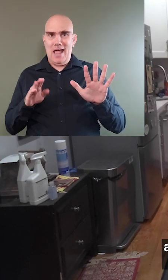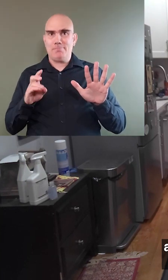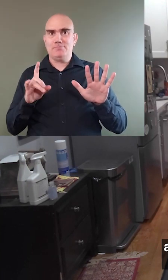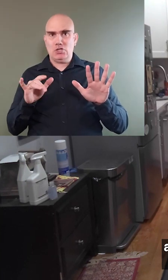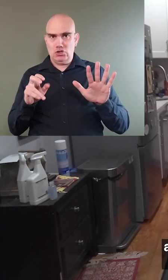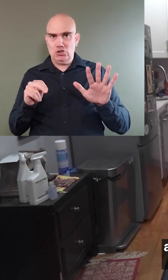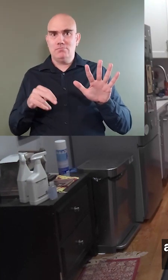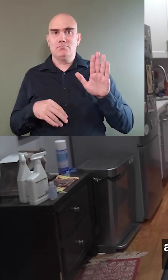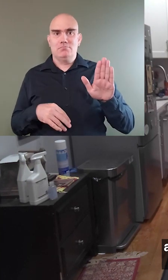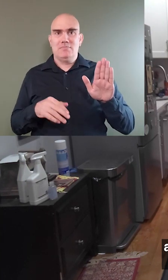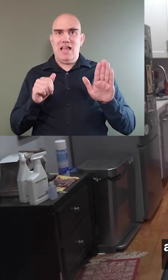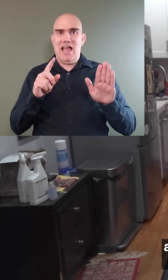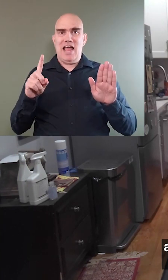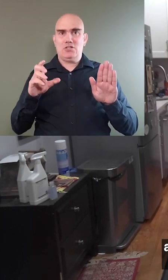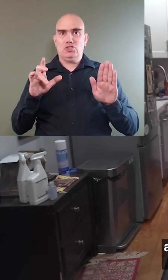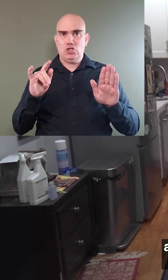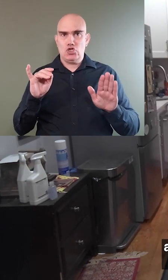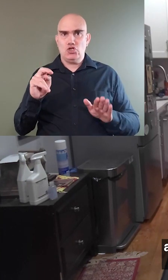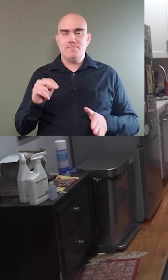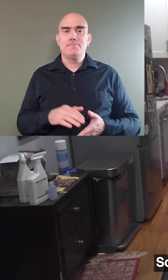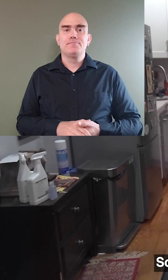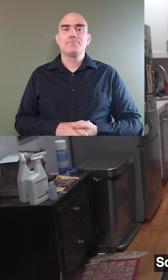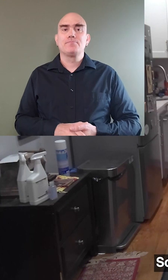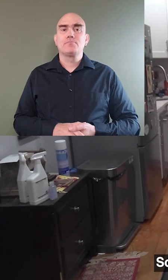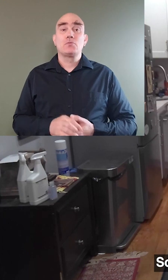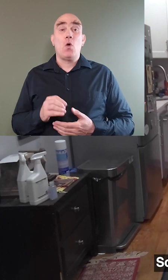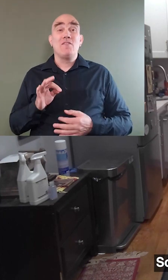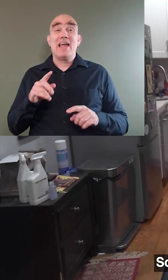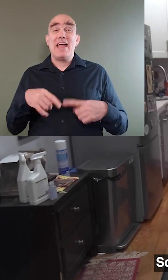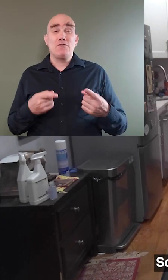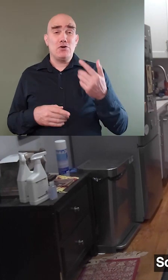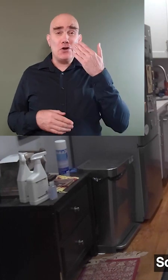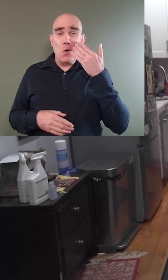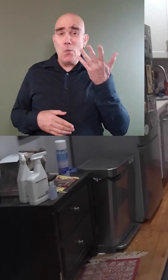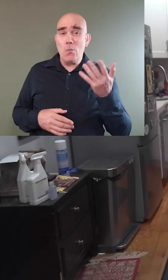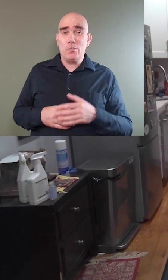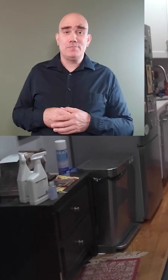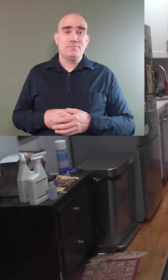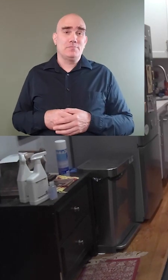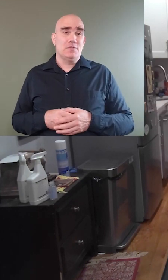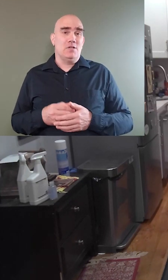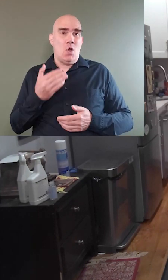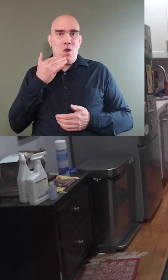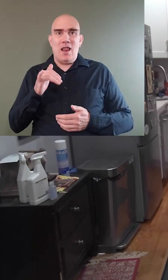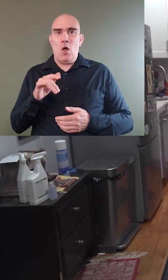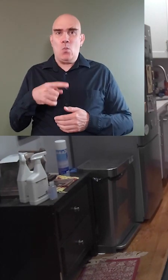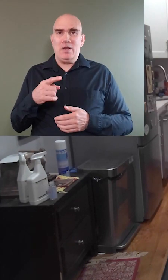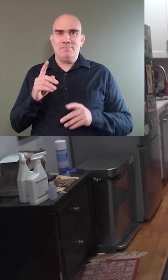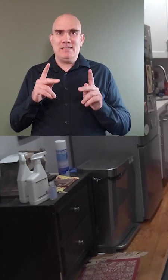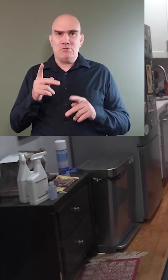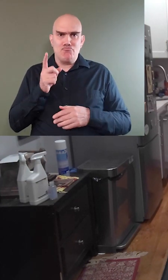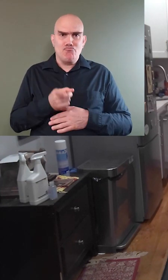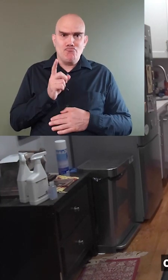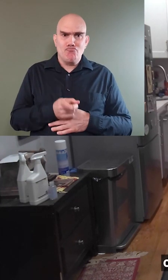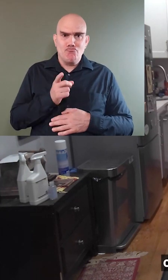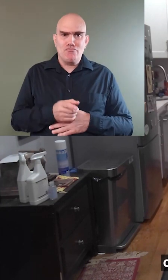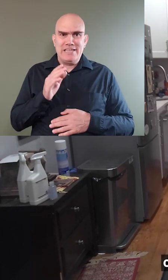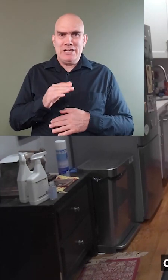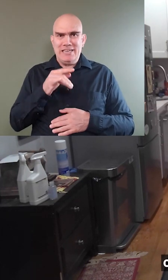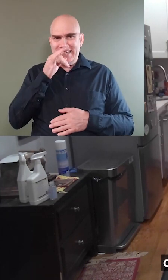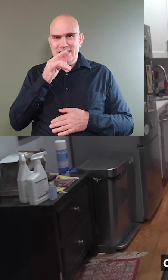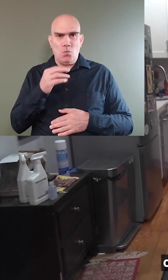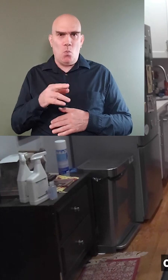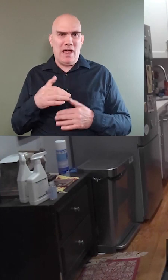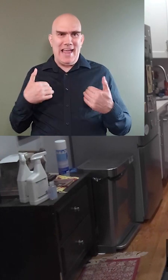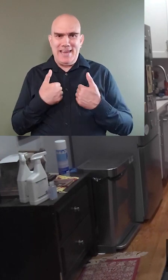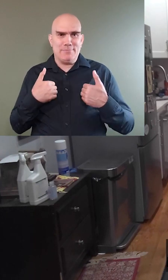That is adduction. So if you ever, know like when people scold little kids or little